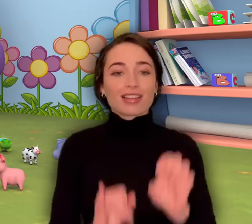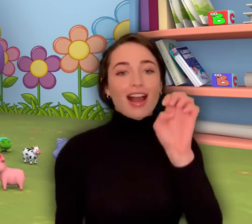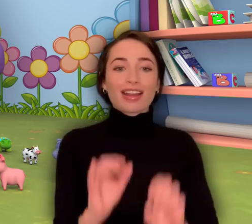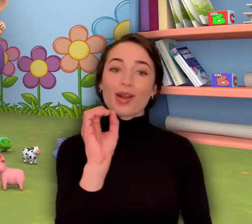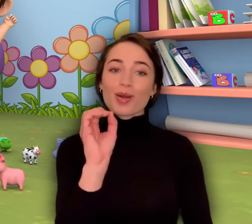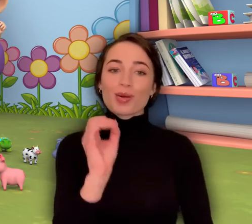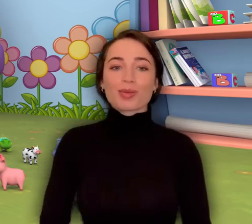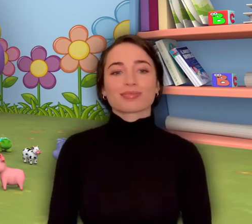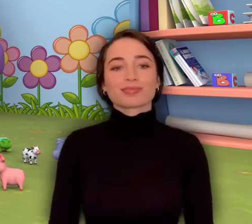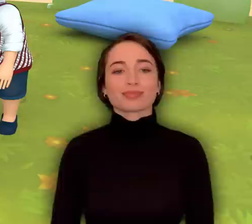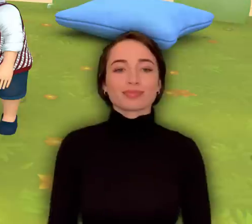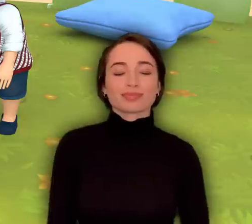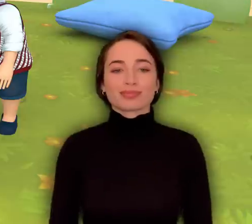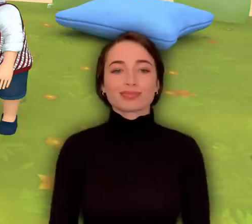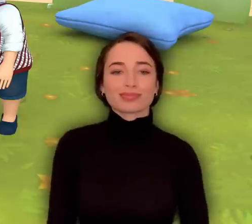e-i-e-i-o